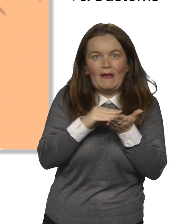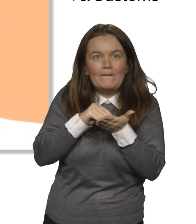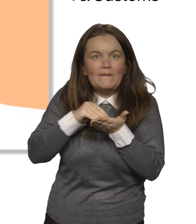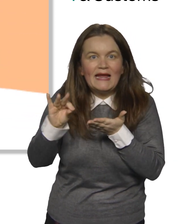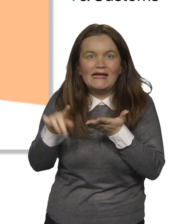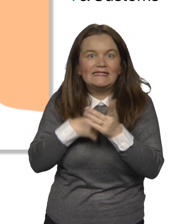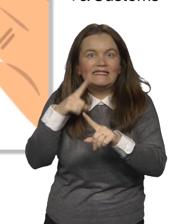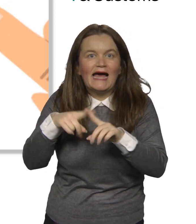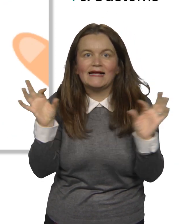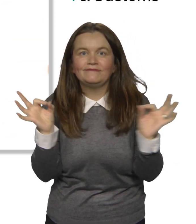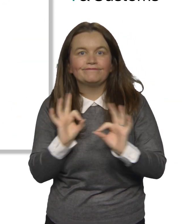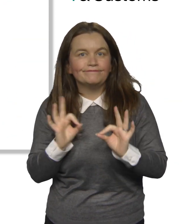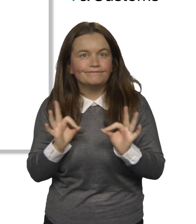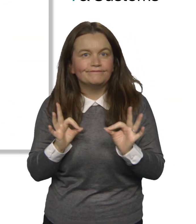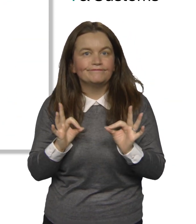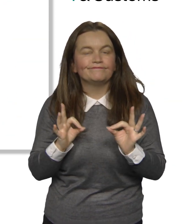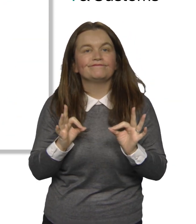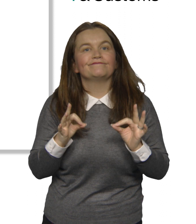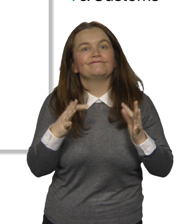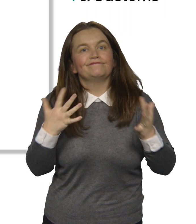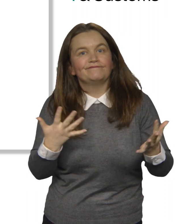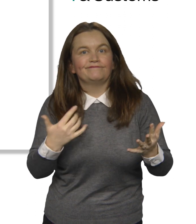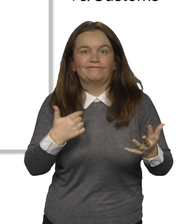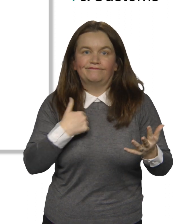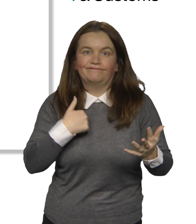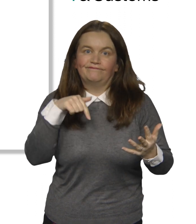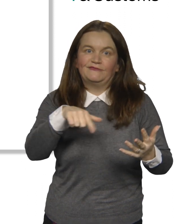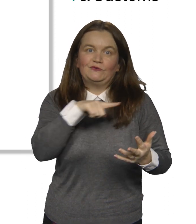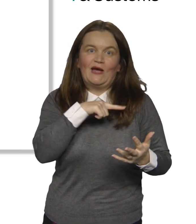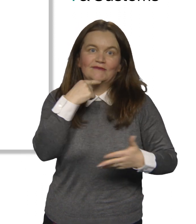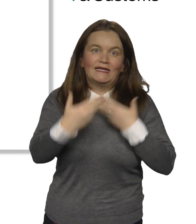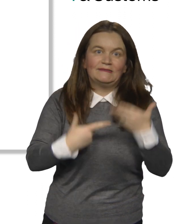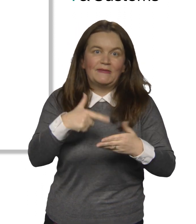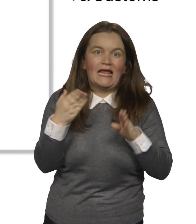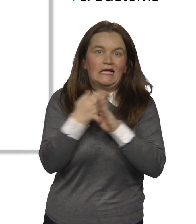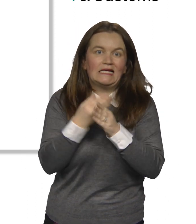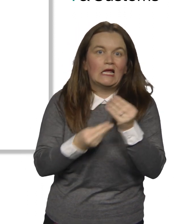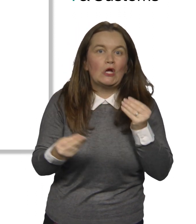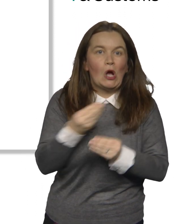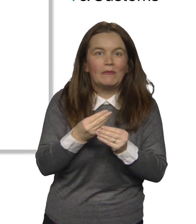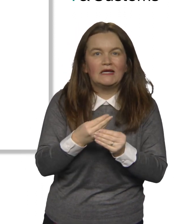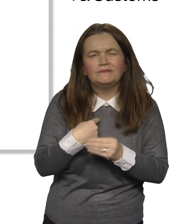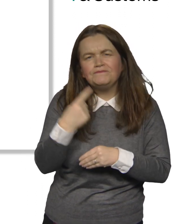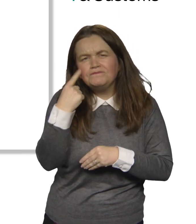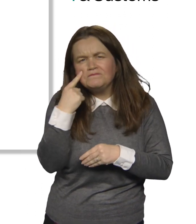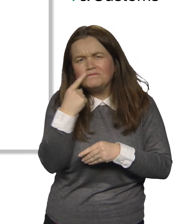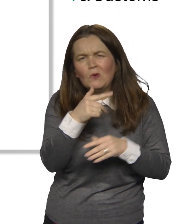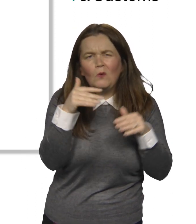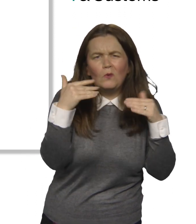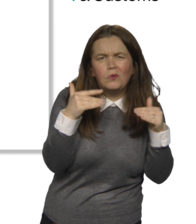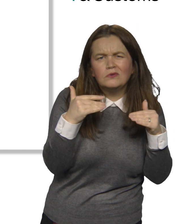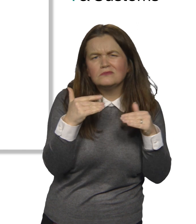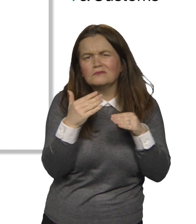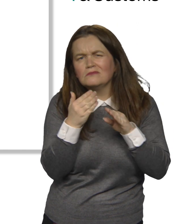And it's because they keep their earnings hidden that we describe what they do as the hidden economy. So let's look at these people a bit